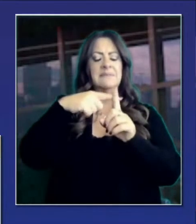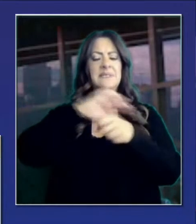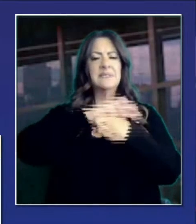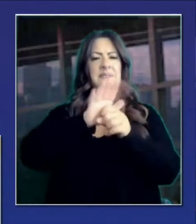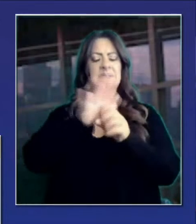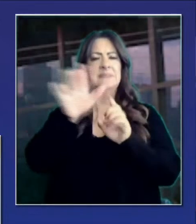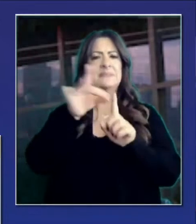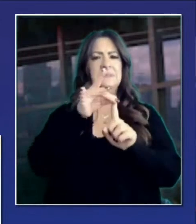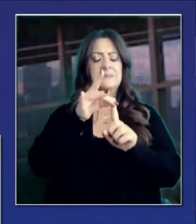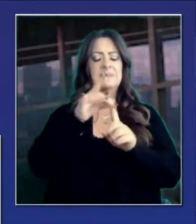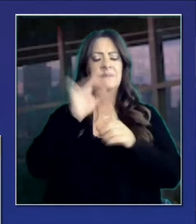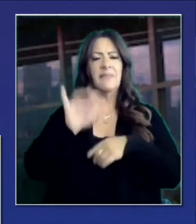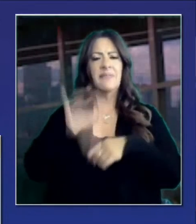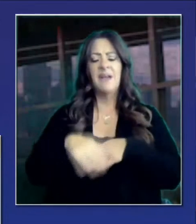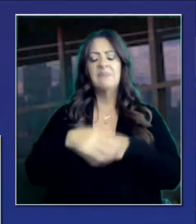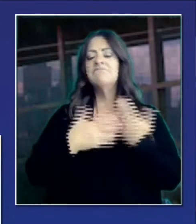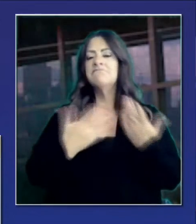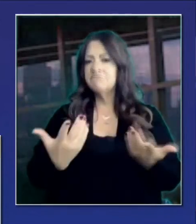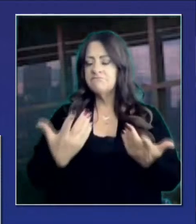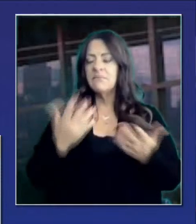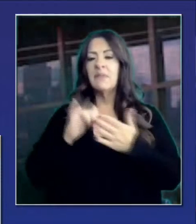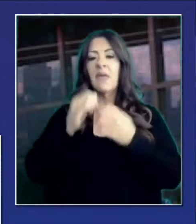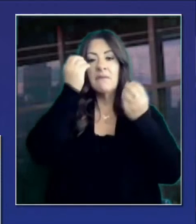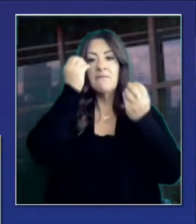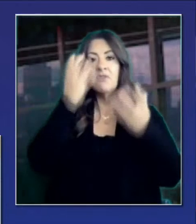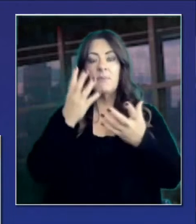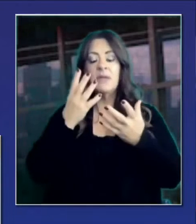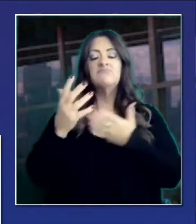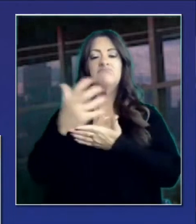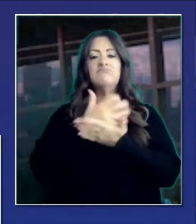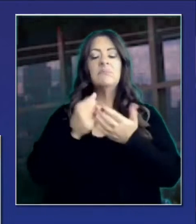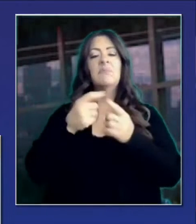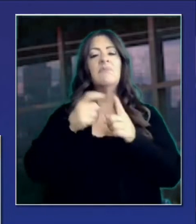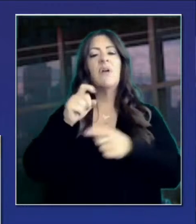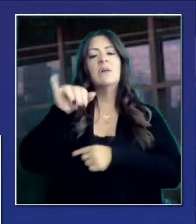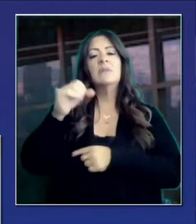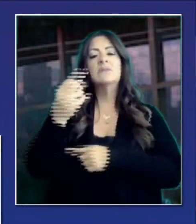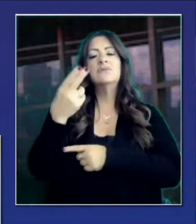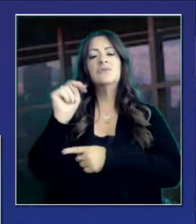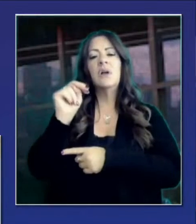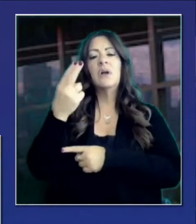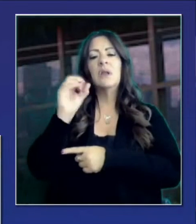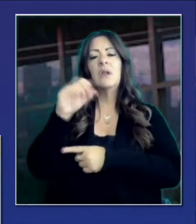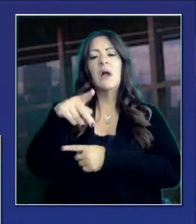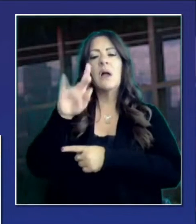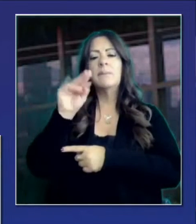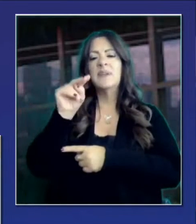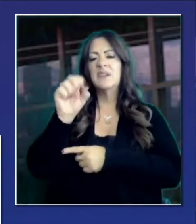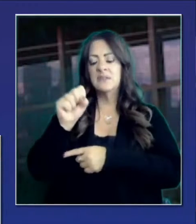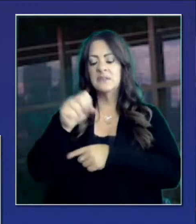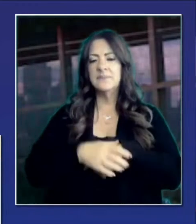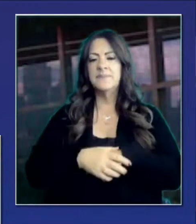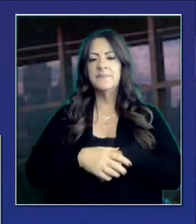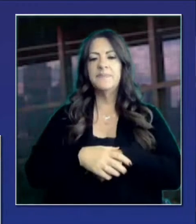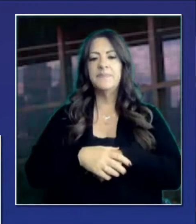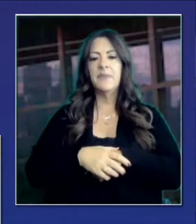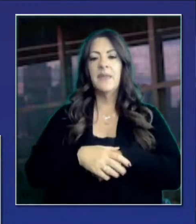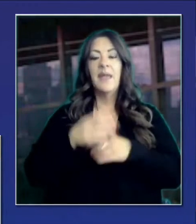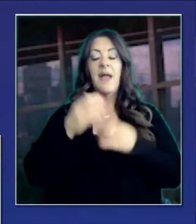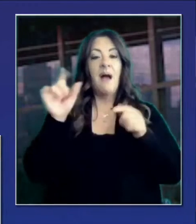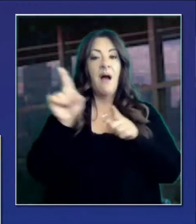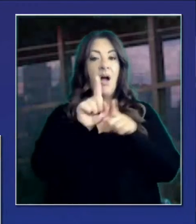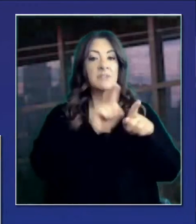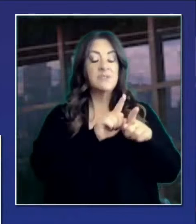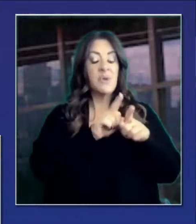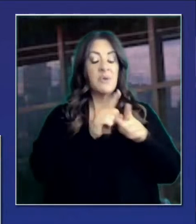we are. And this, again, data from Johns Hopkins based upon data was collected on the 25th. Hospitalizations are down just shy